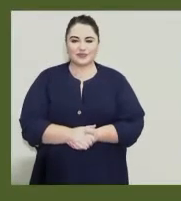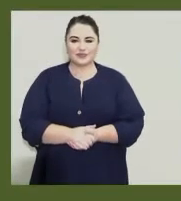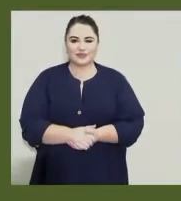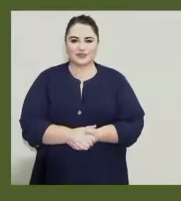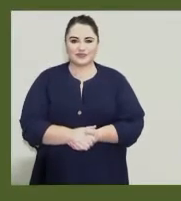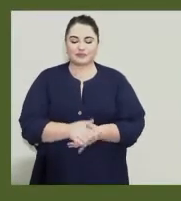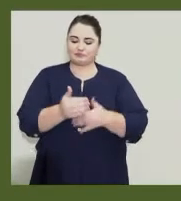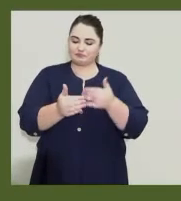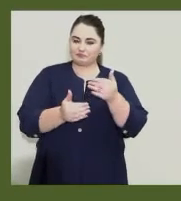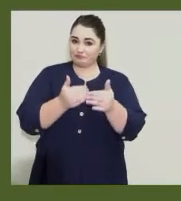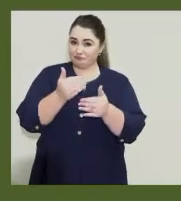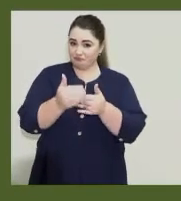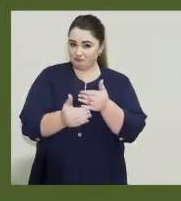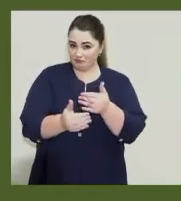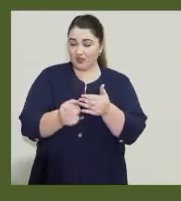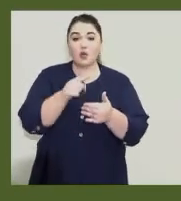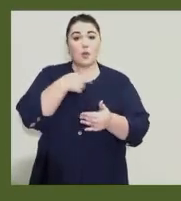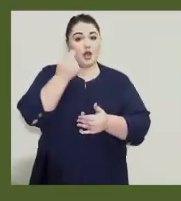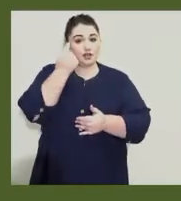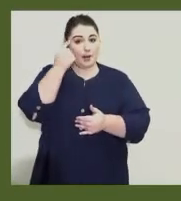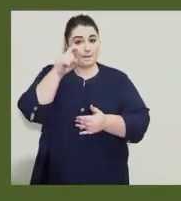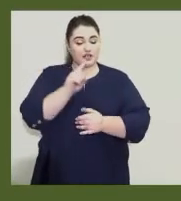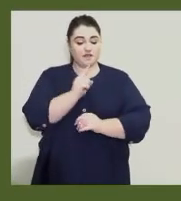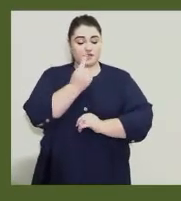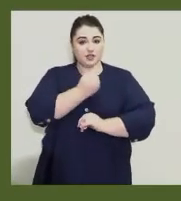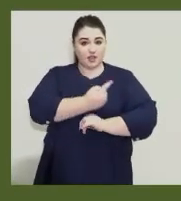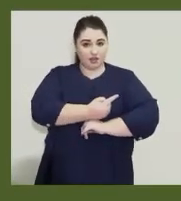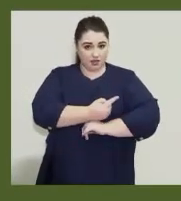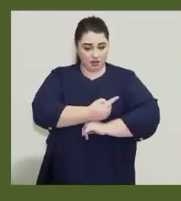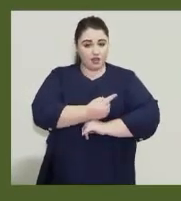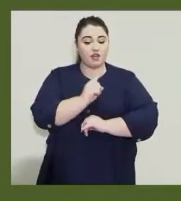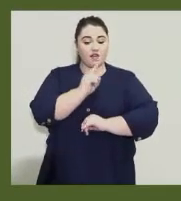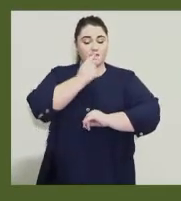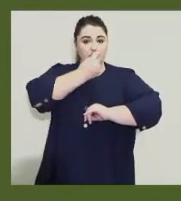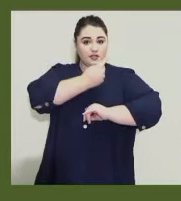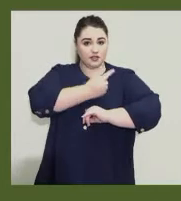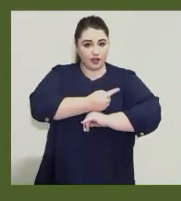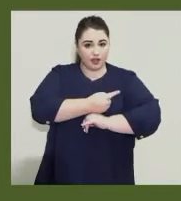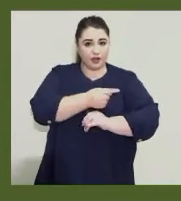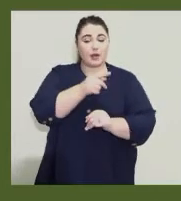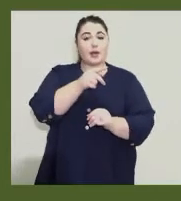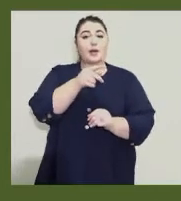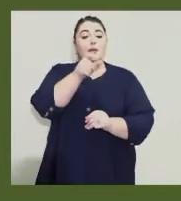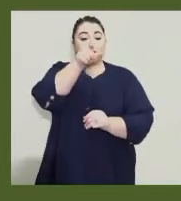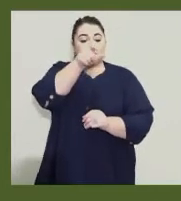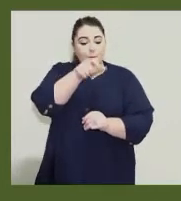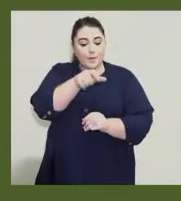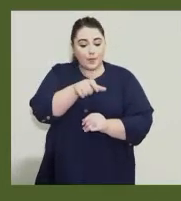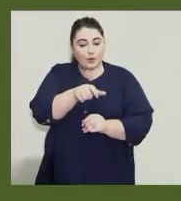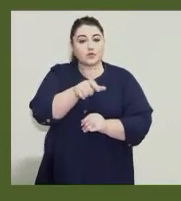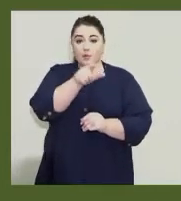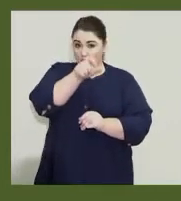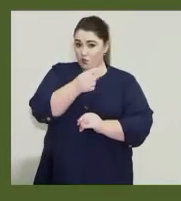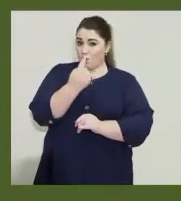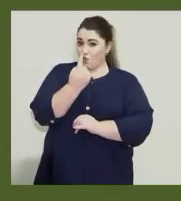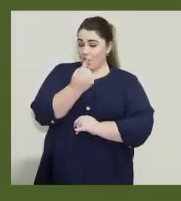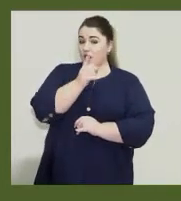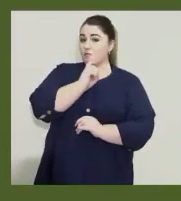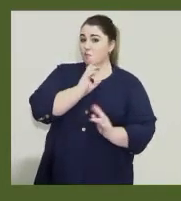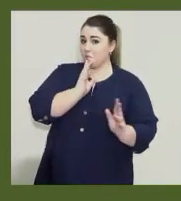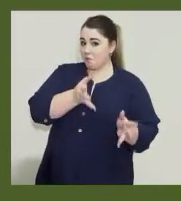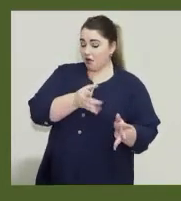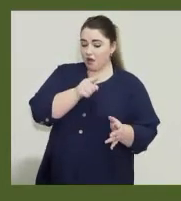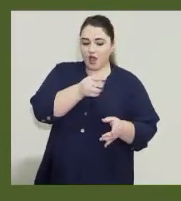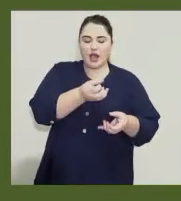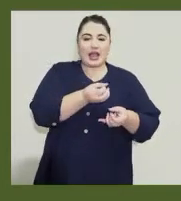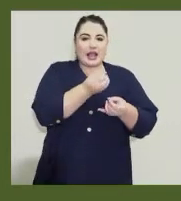The procedure, let's understand this. On day one, the participant noticed one person only was used. He was